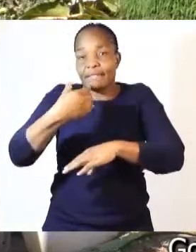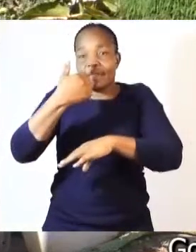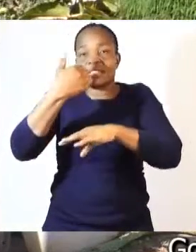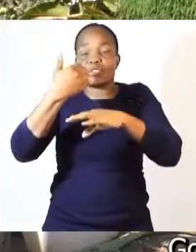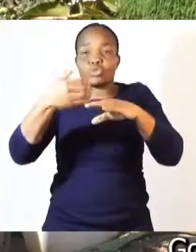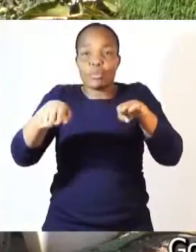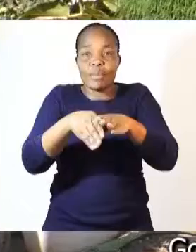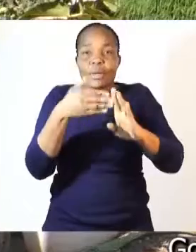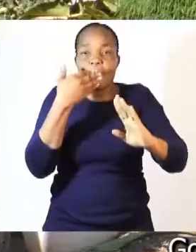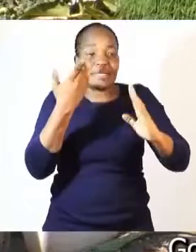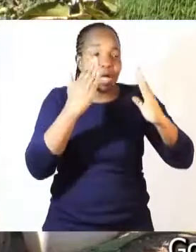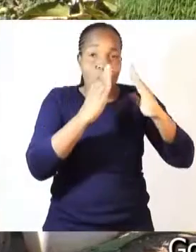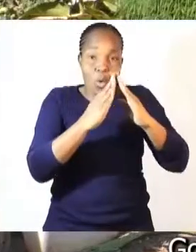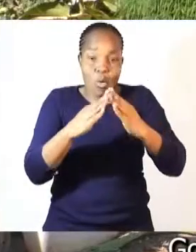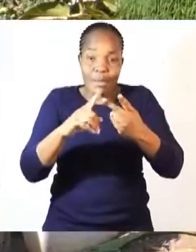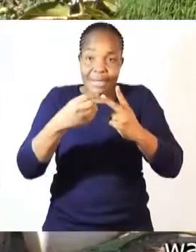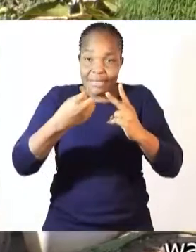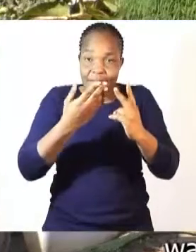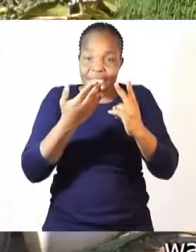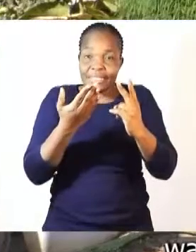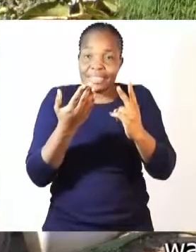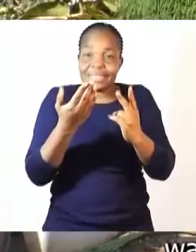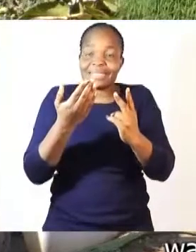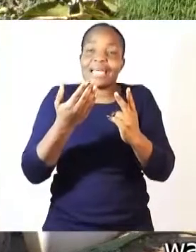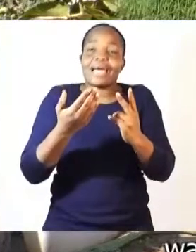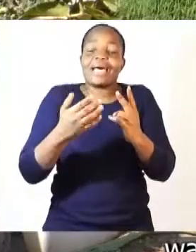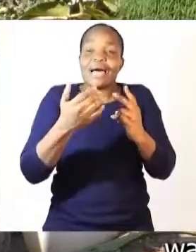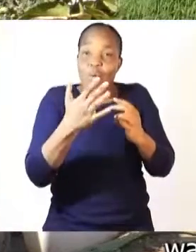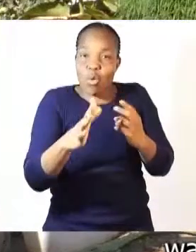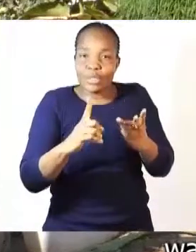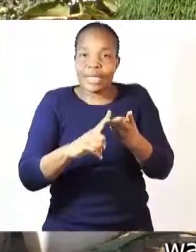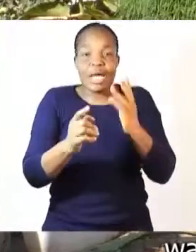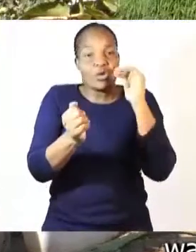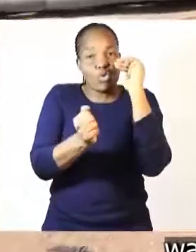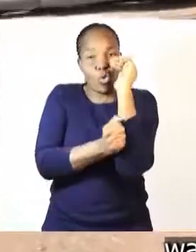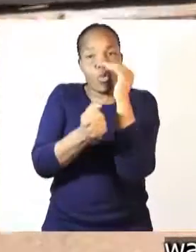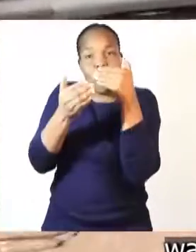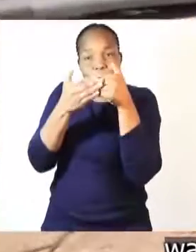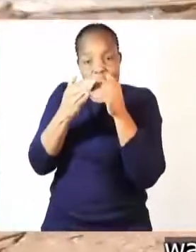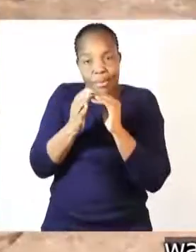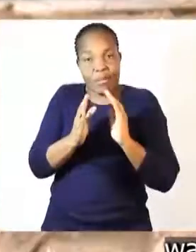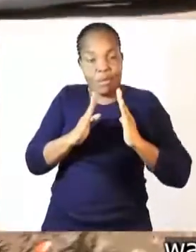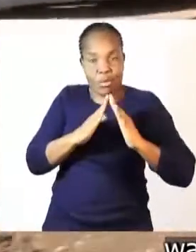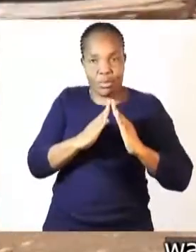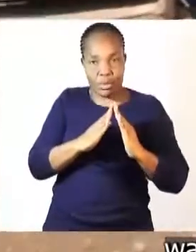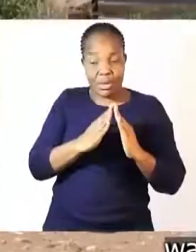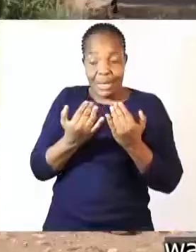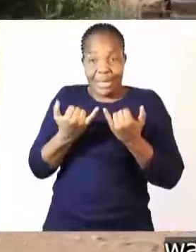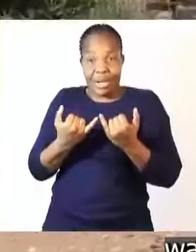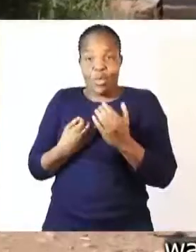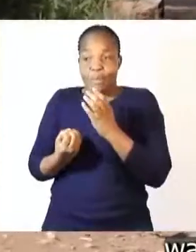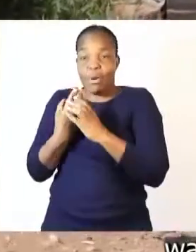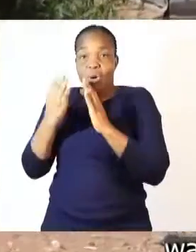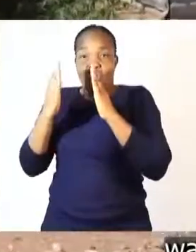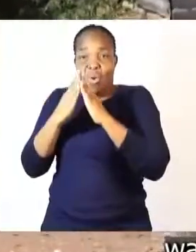decent houses, water, and ablution facilities closer, because we are using our own